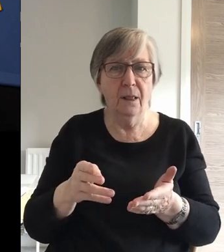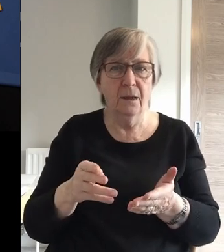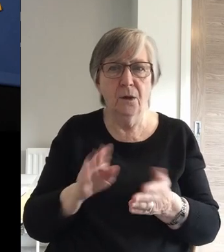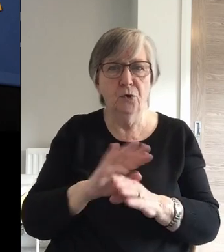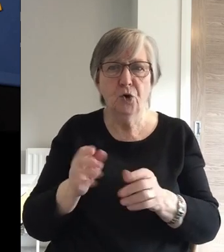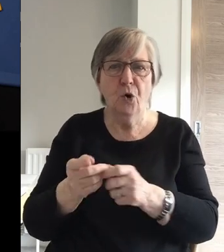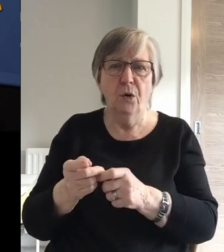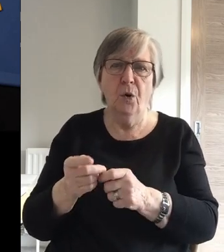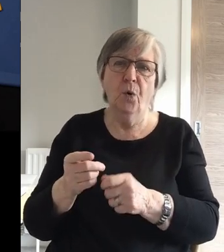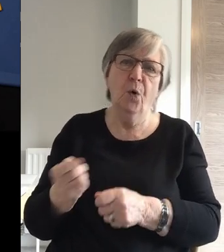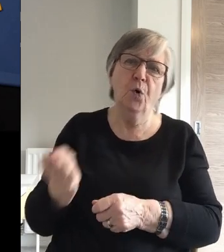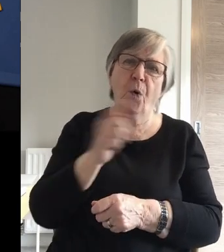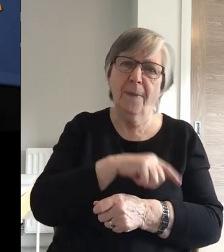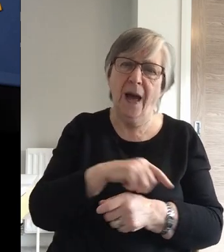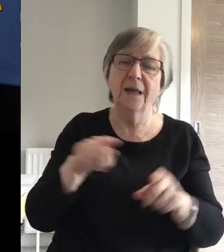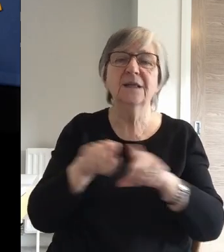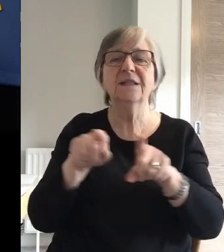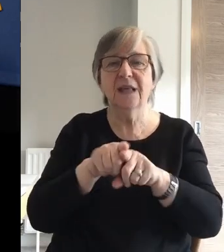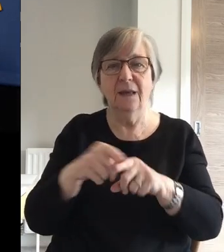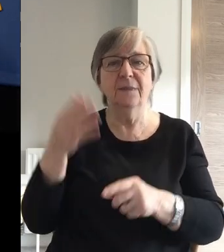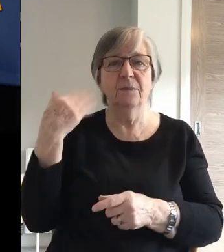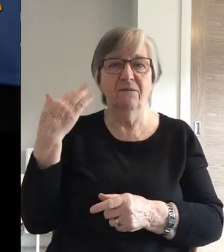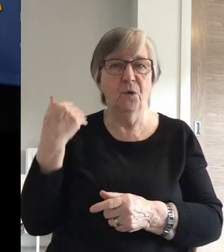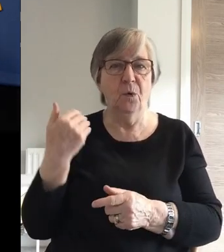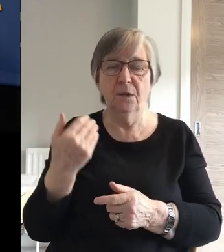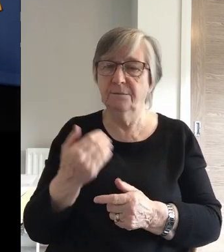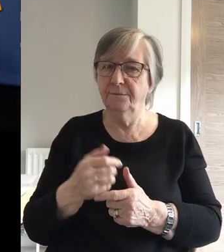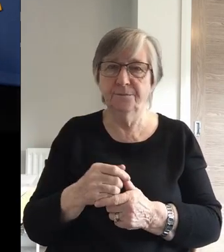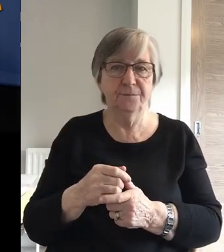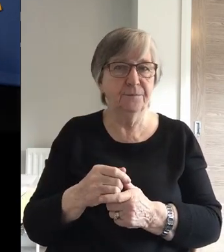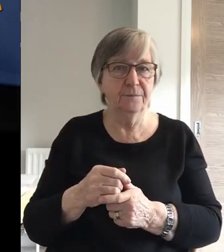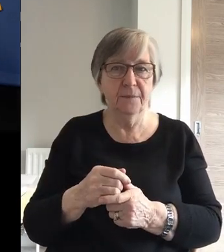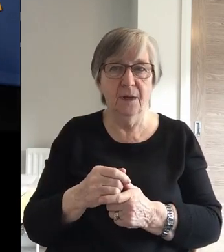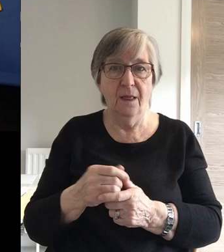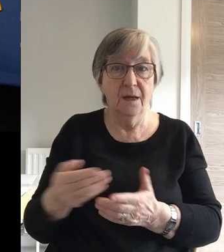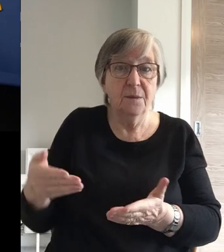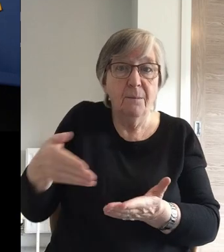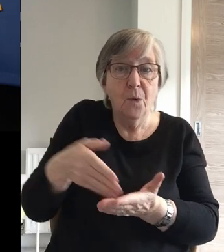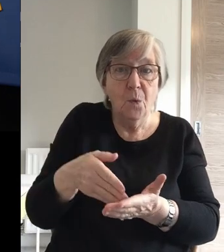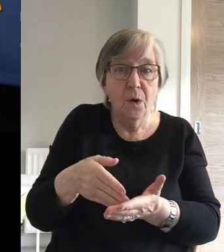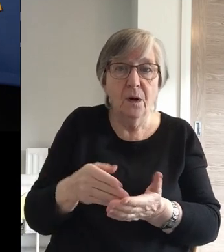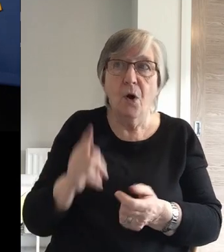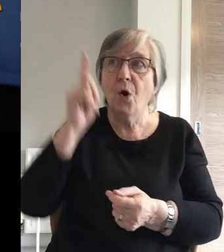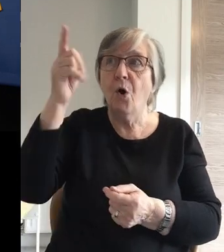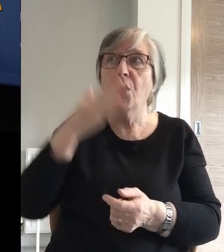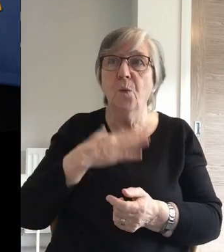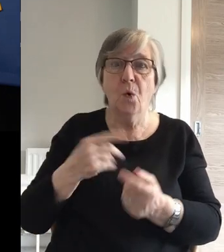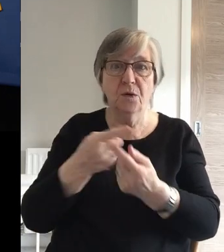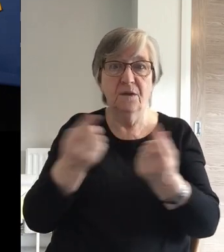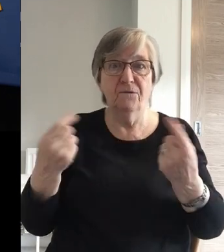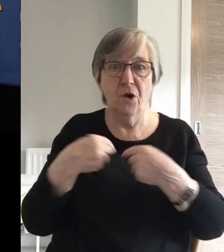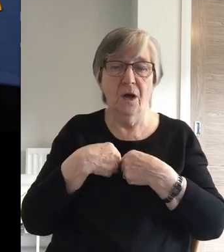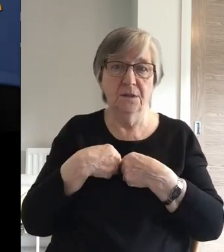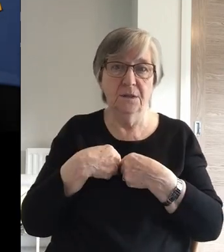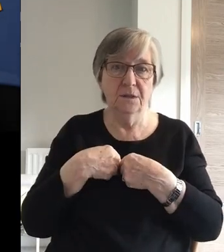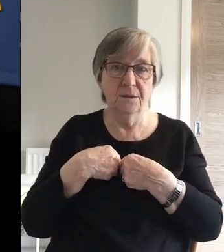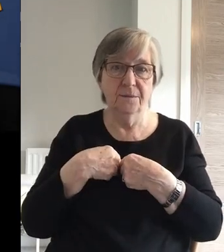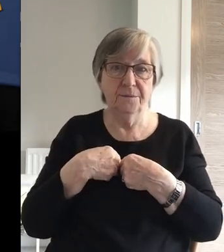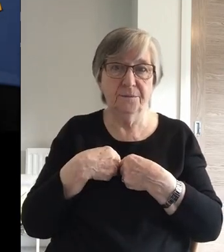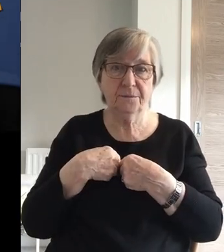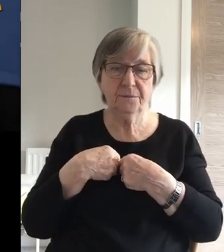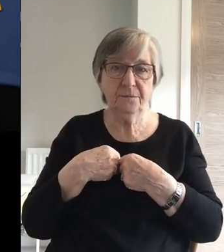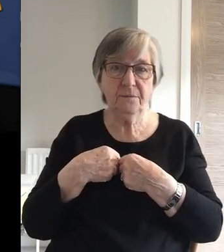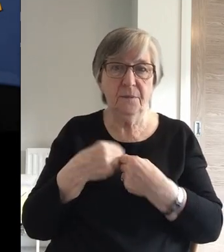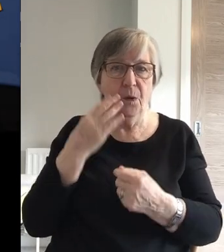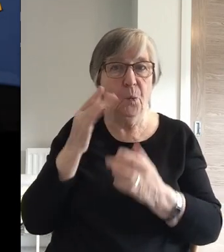a return to as you were. There's something more that God wants and has in store for us. And